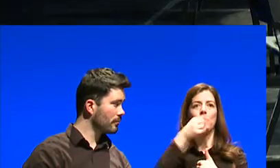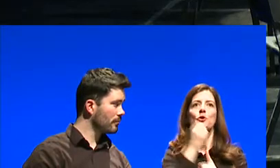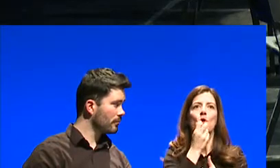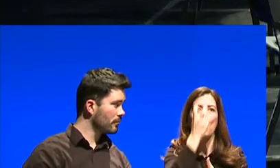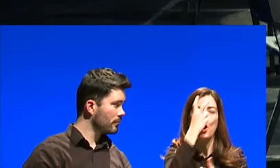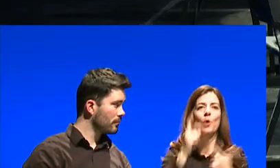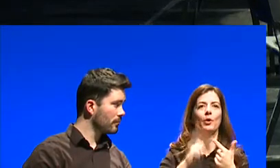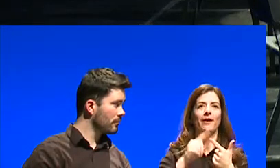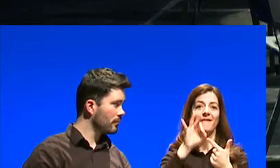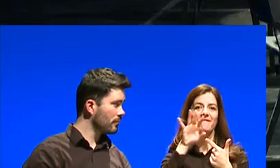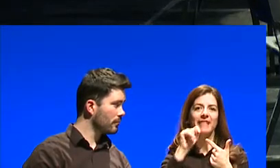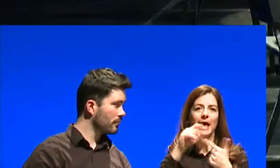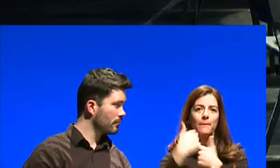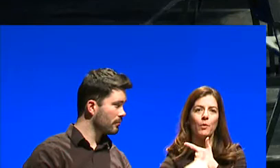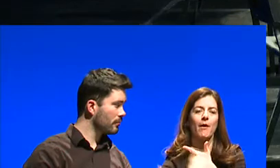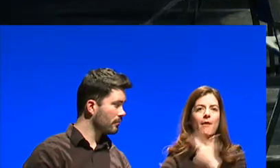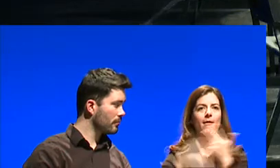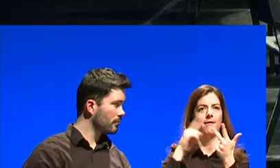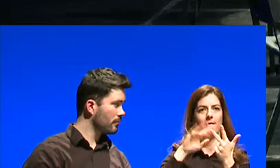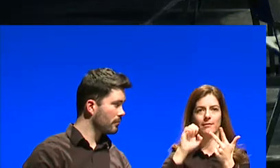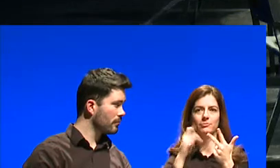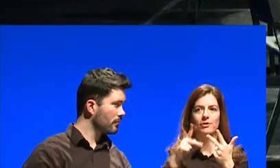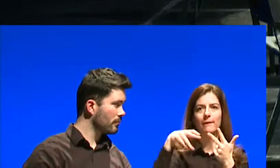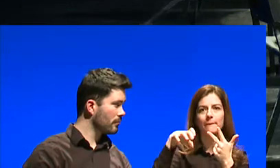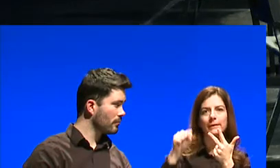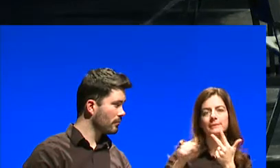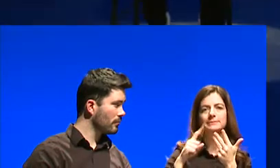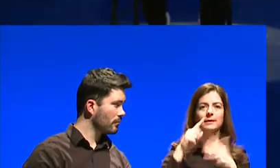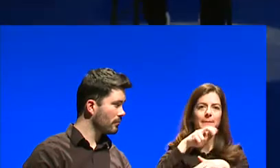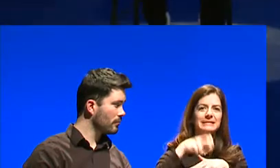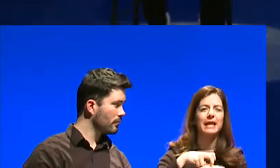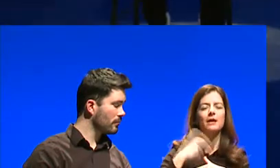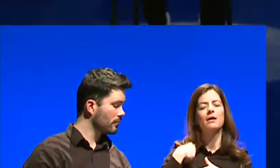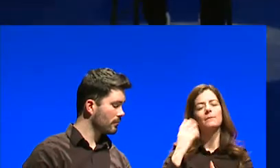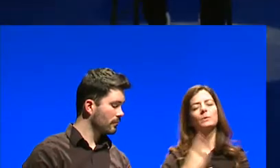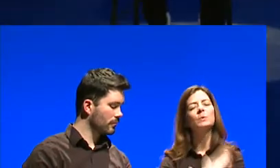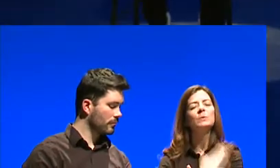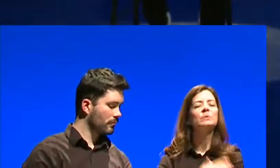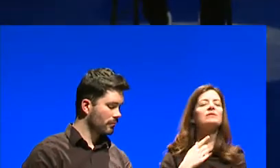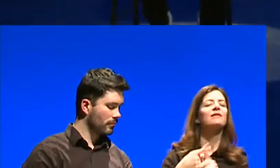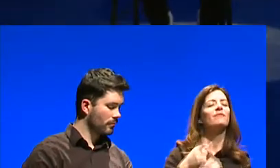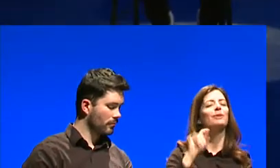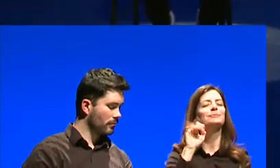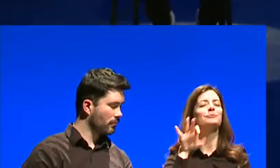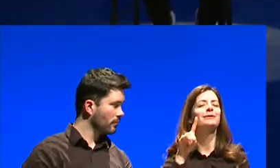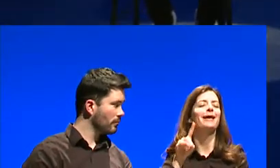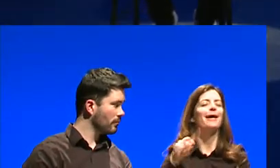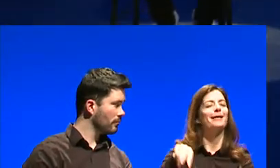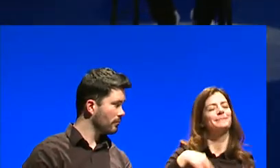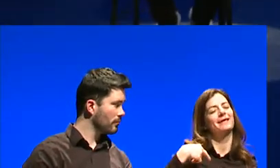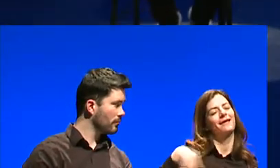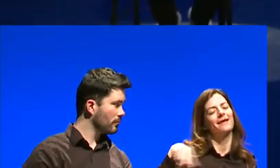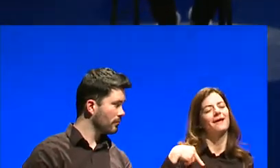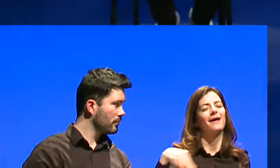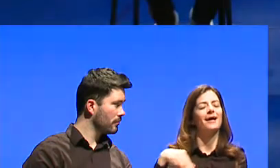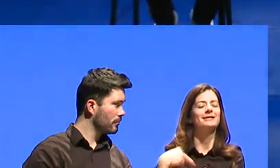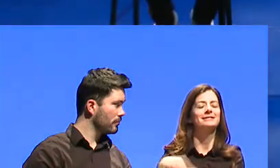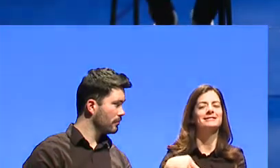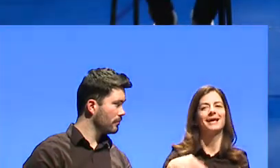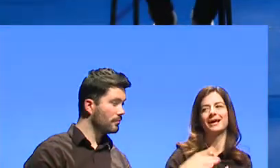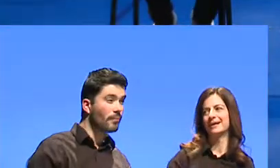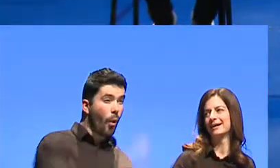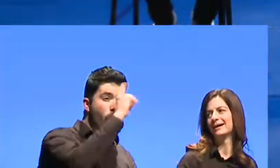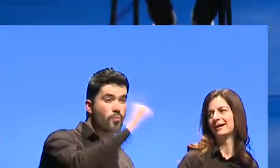flatbread. China and aloo. Chickpeas and potatoes. We listen to Trinidadian music and dance to our favorite song.